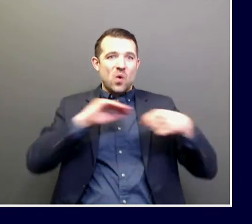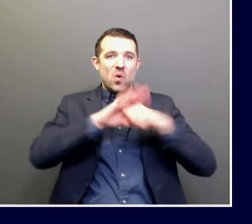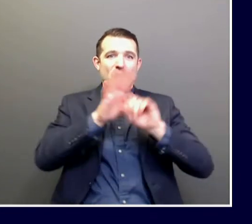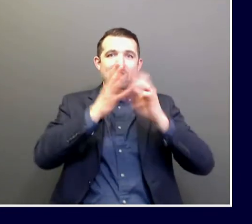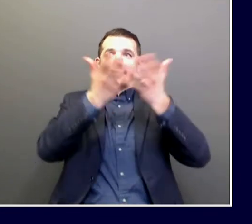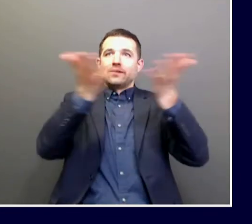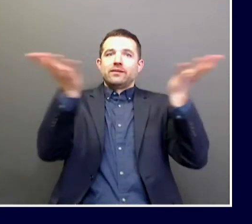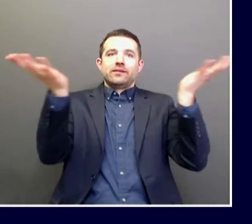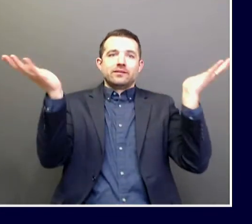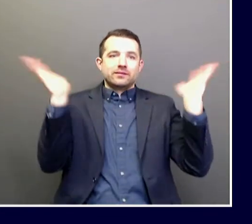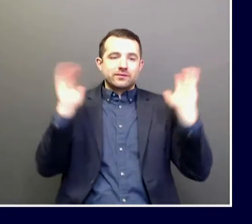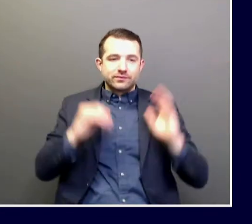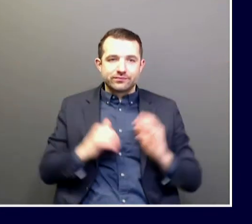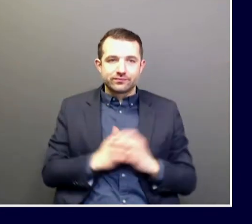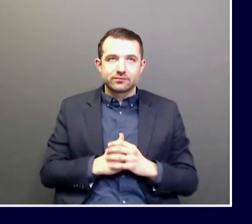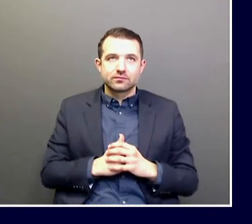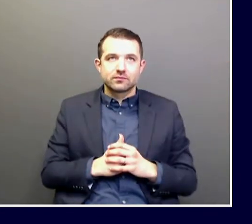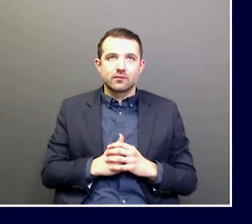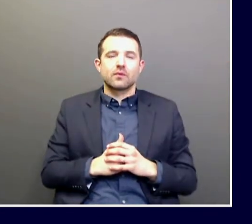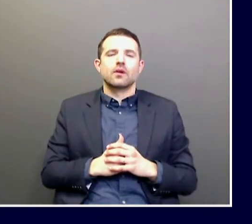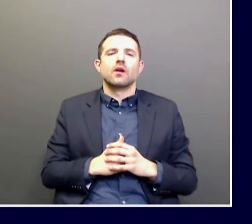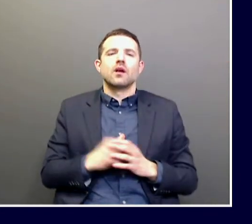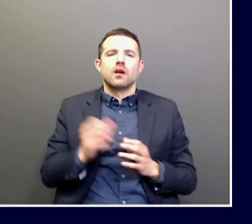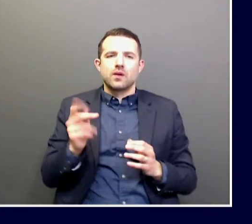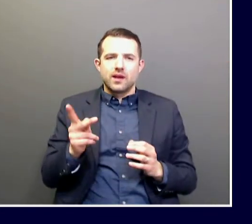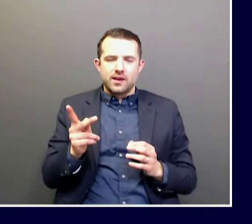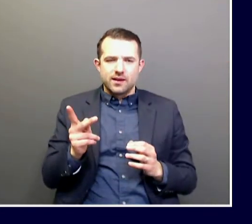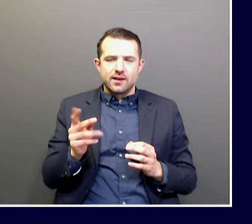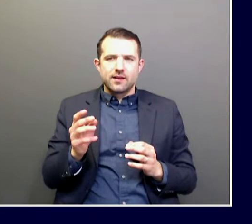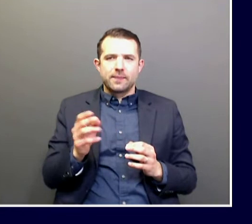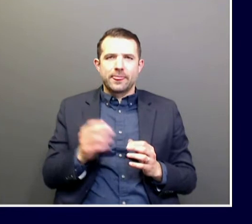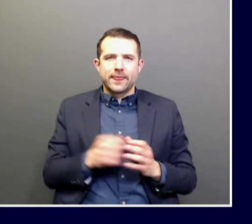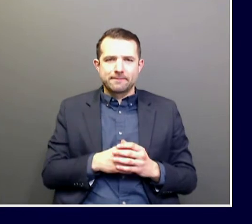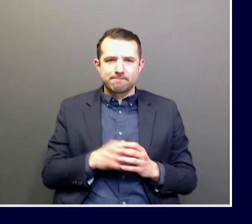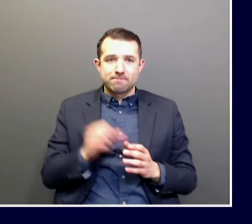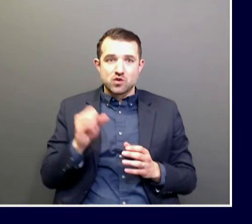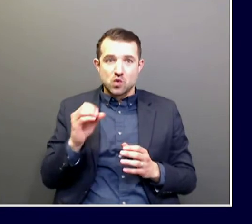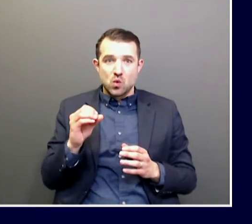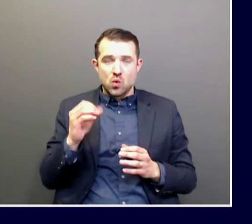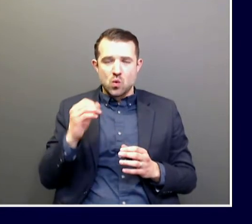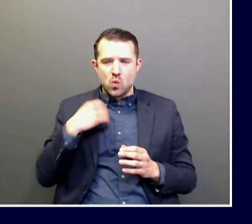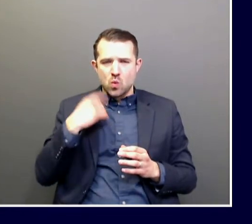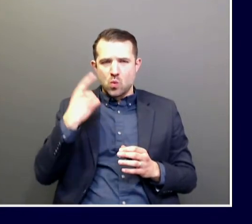So is it possible that it's going to be